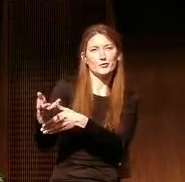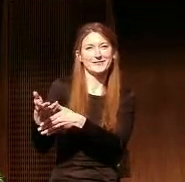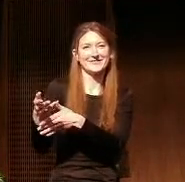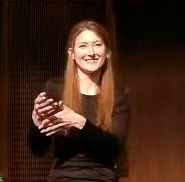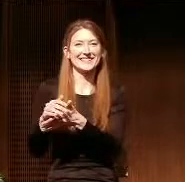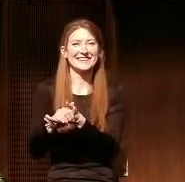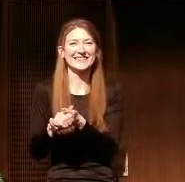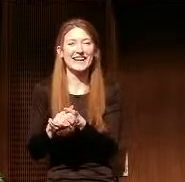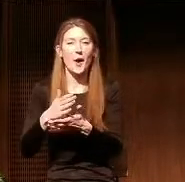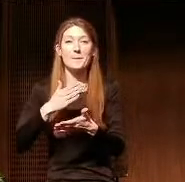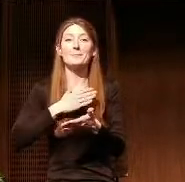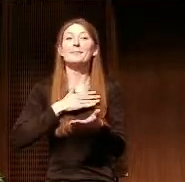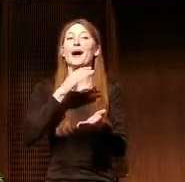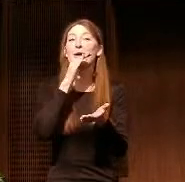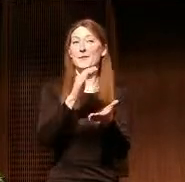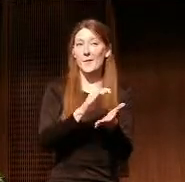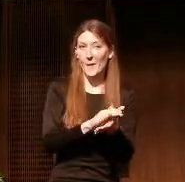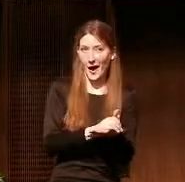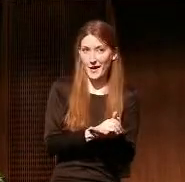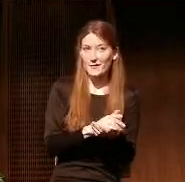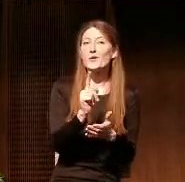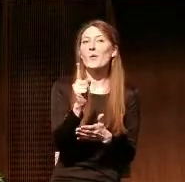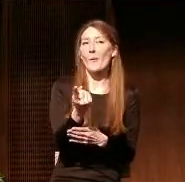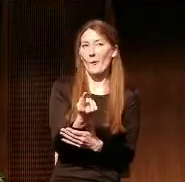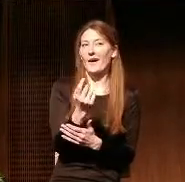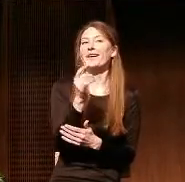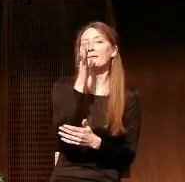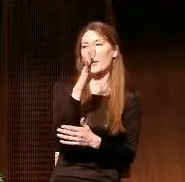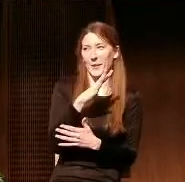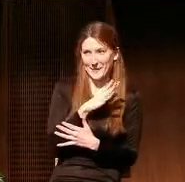My wife was one of those ladies, by the way.